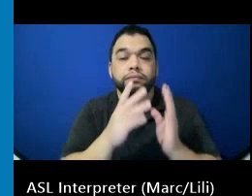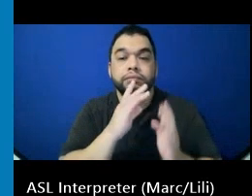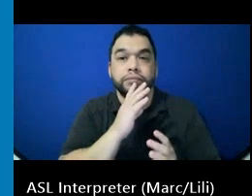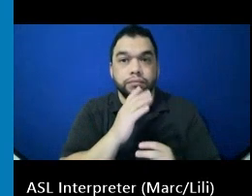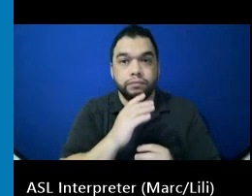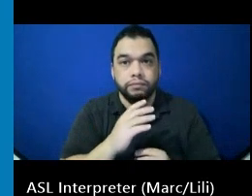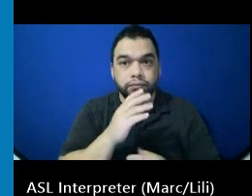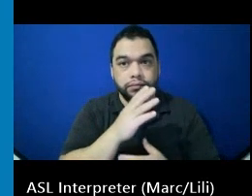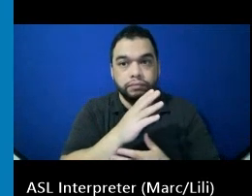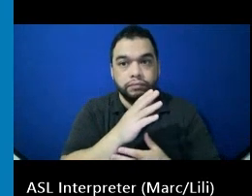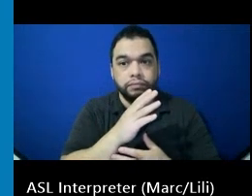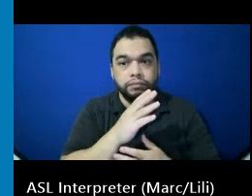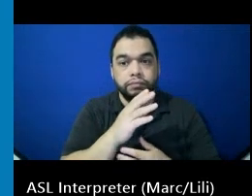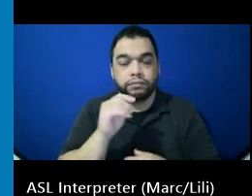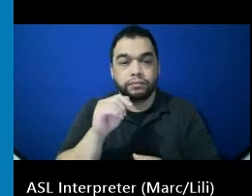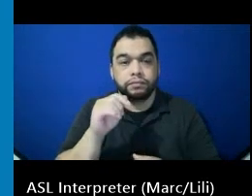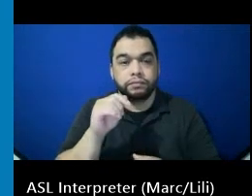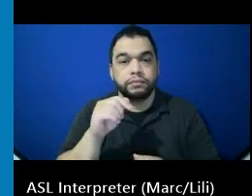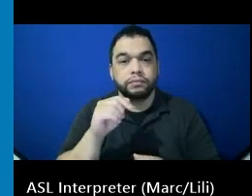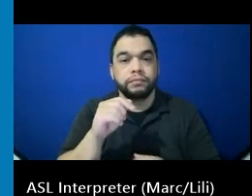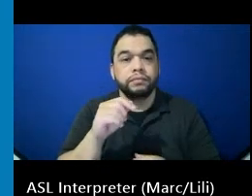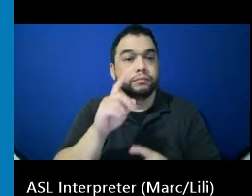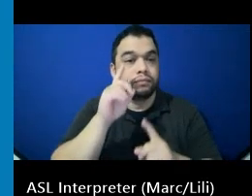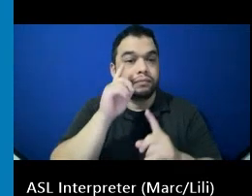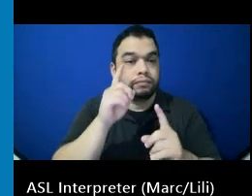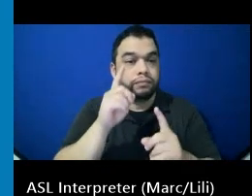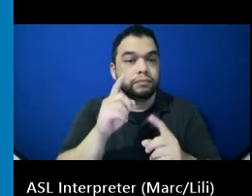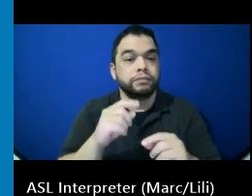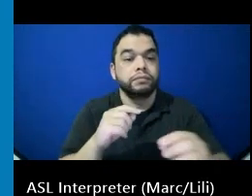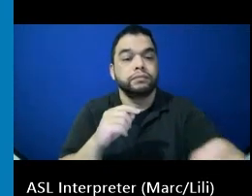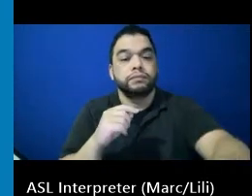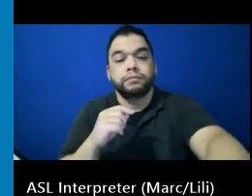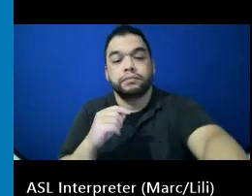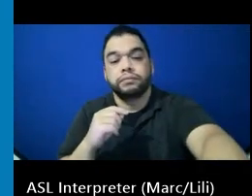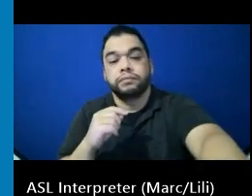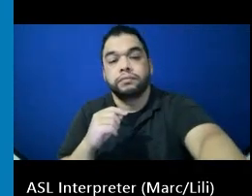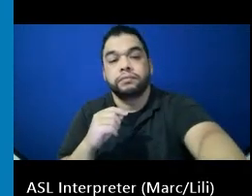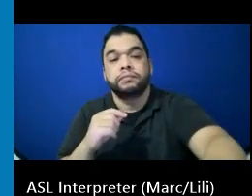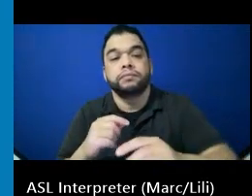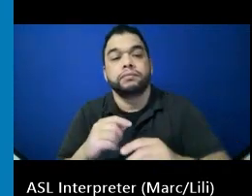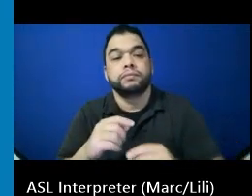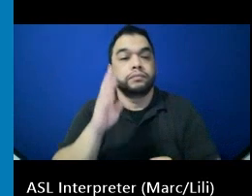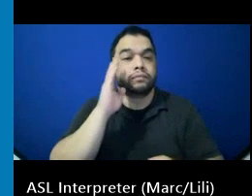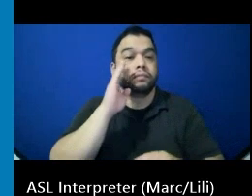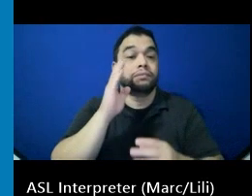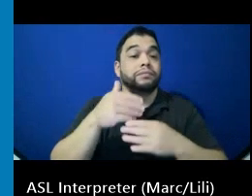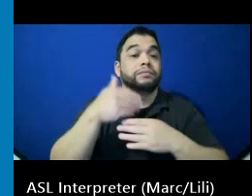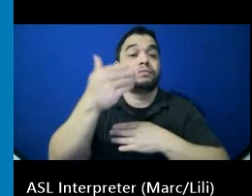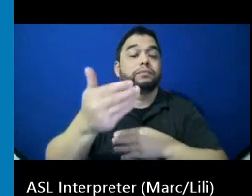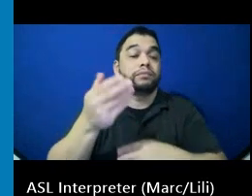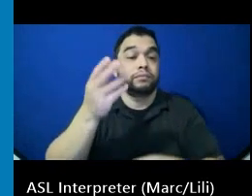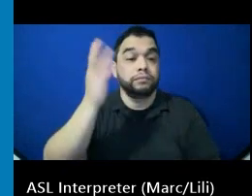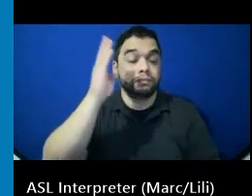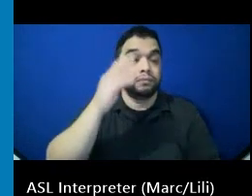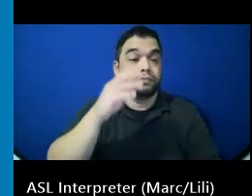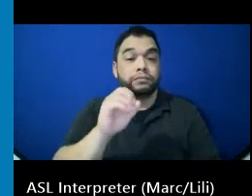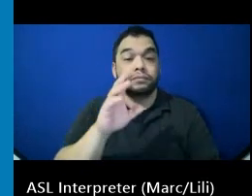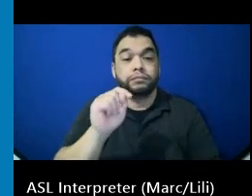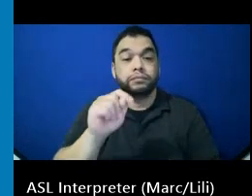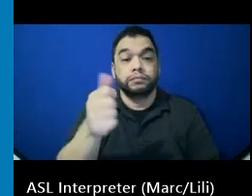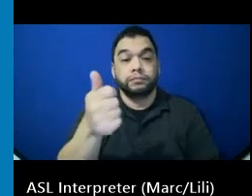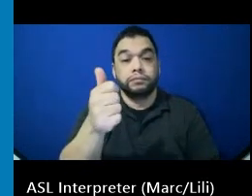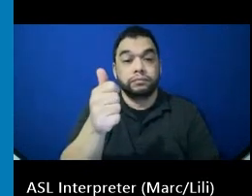have in these series 2, we have invited collaborators and organizations that work